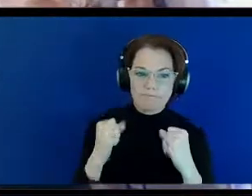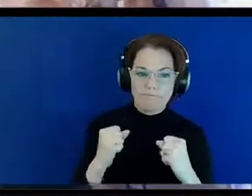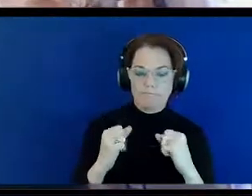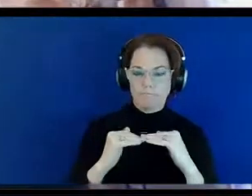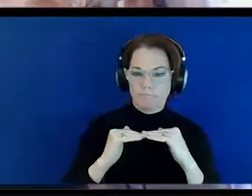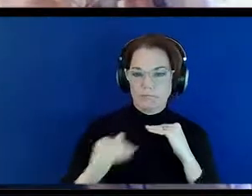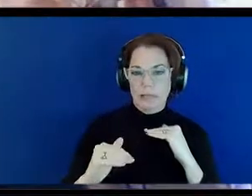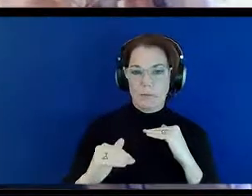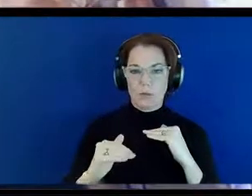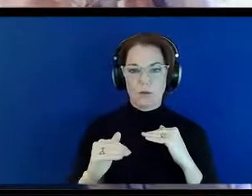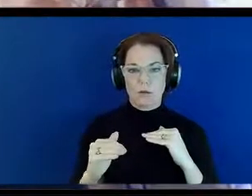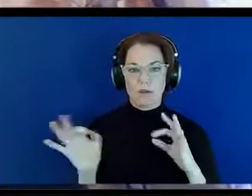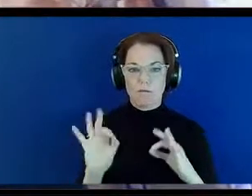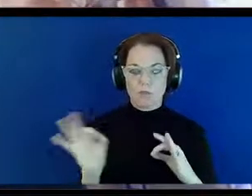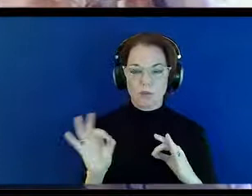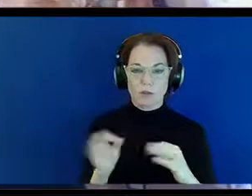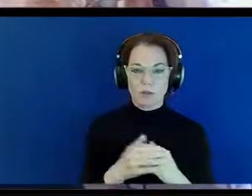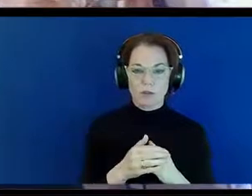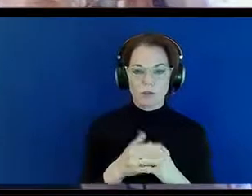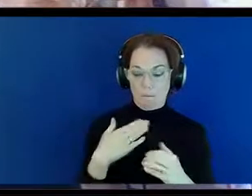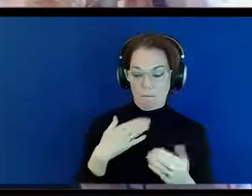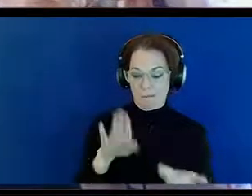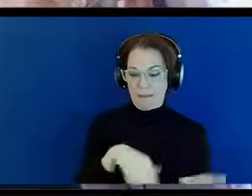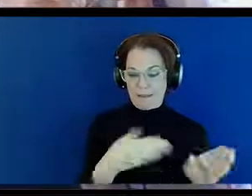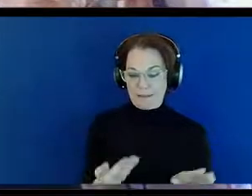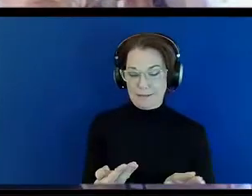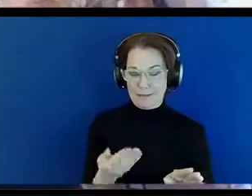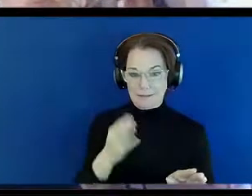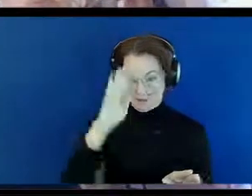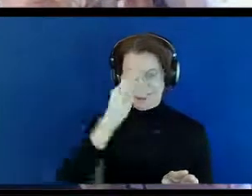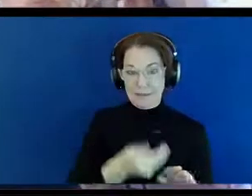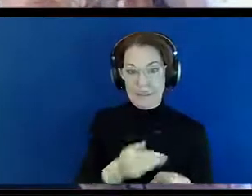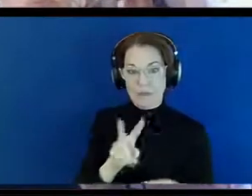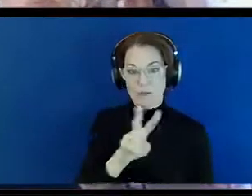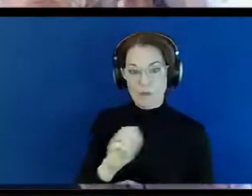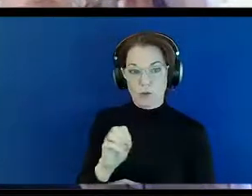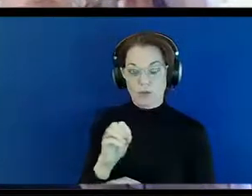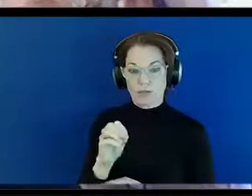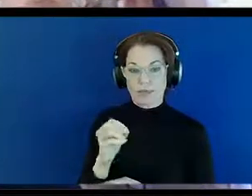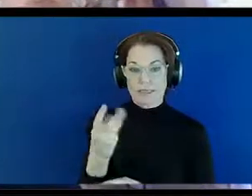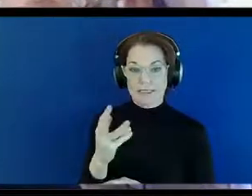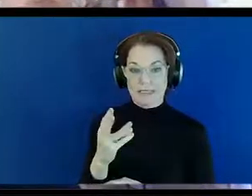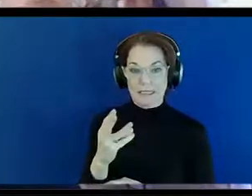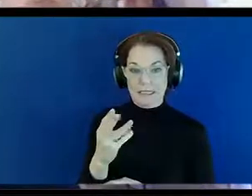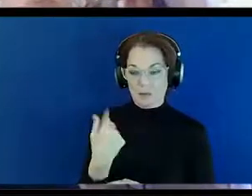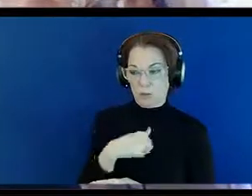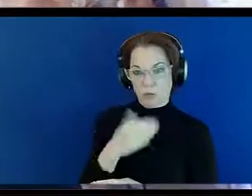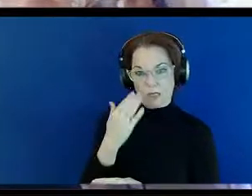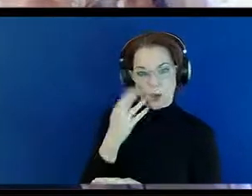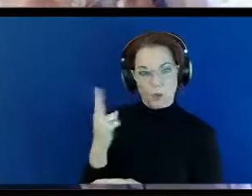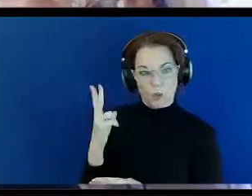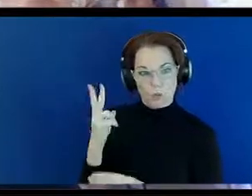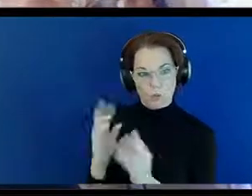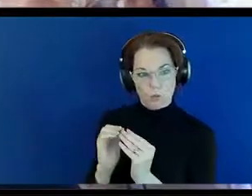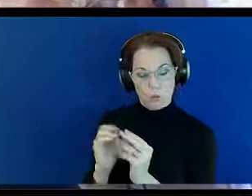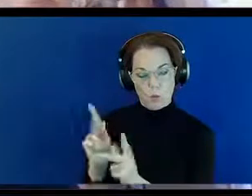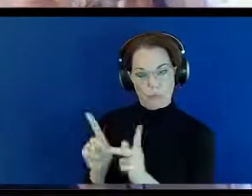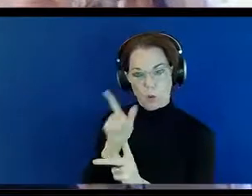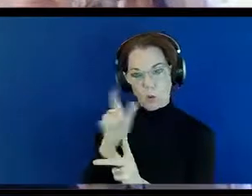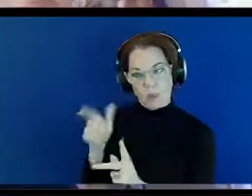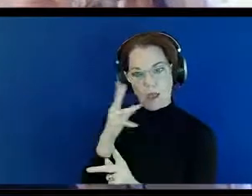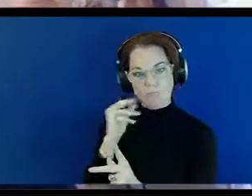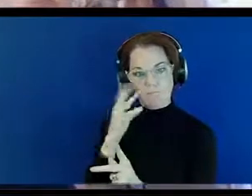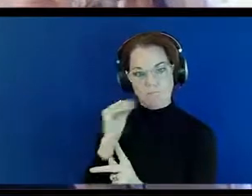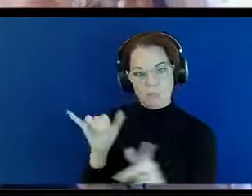market. Since my son died in 2016, 52 more people that we know of have been killed by a tip-over, and this